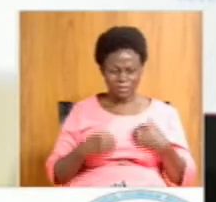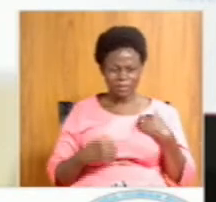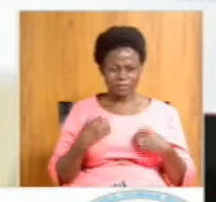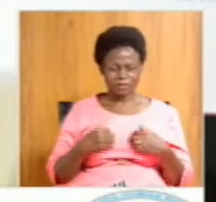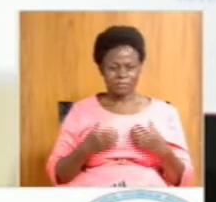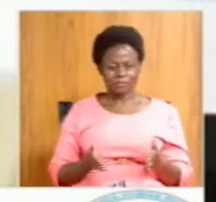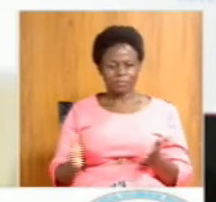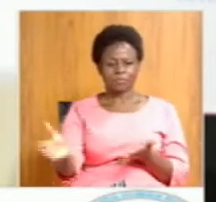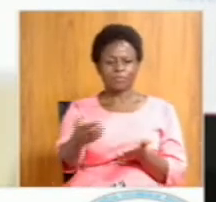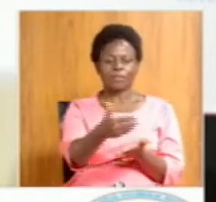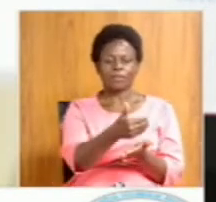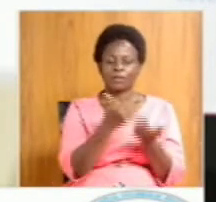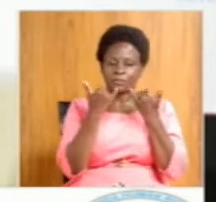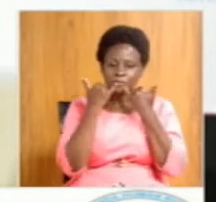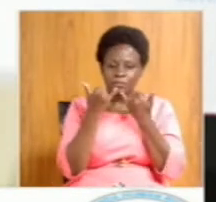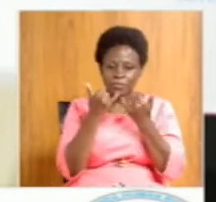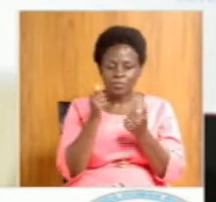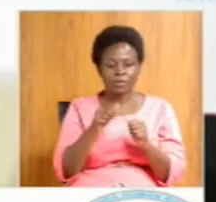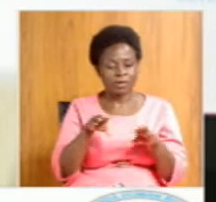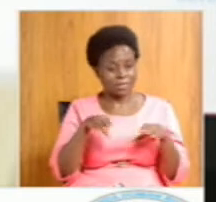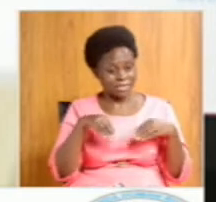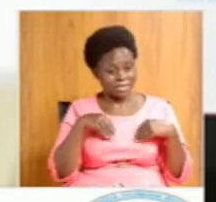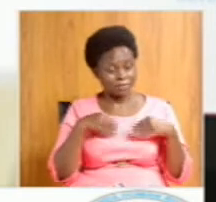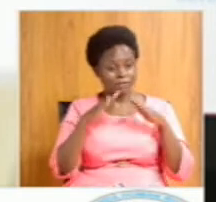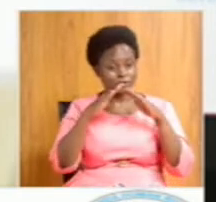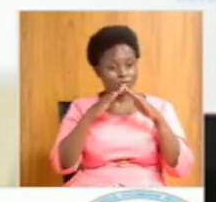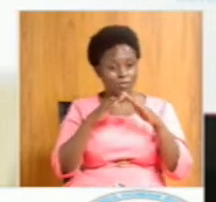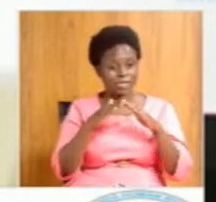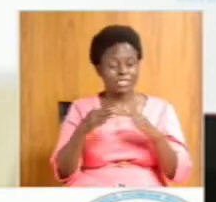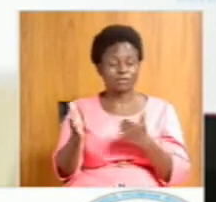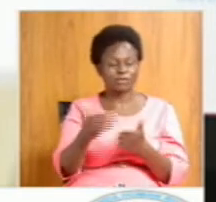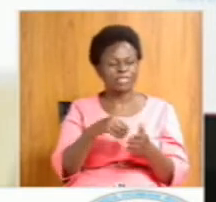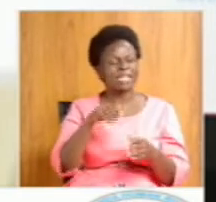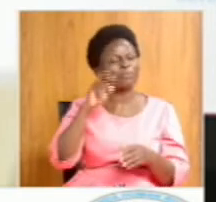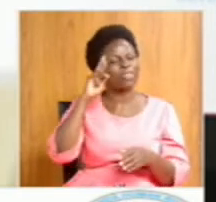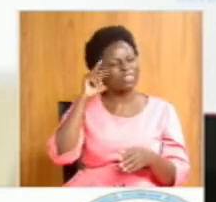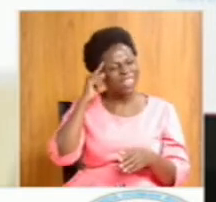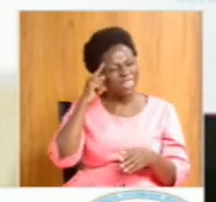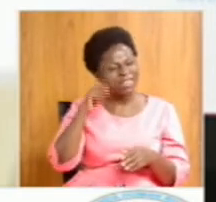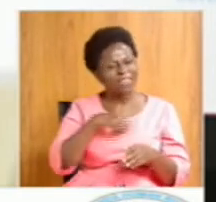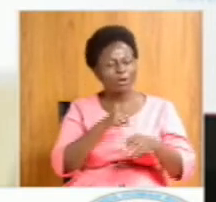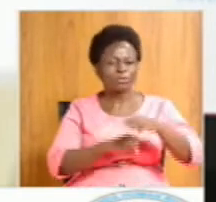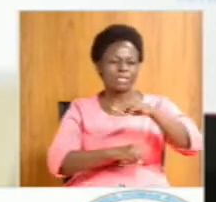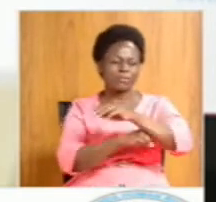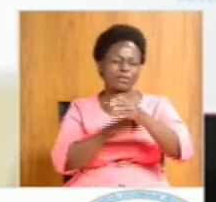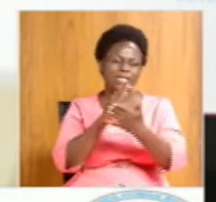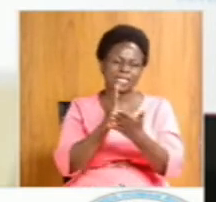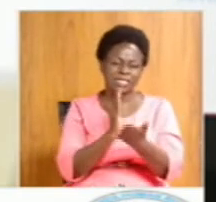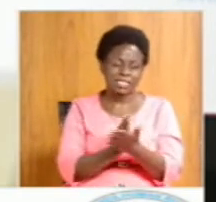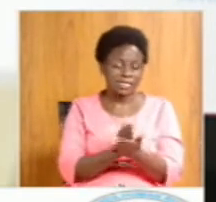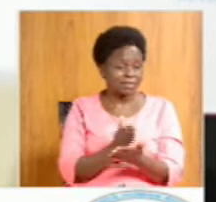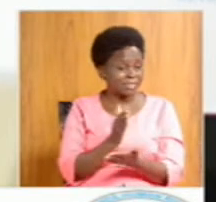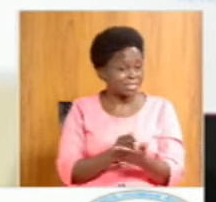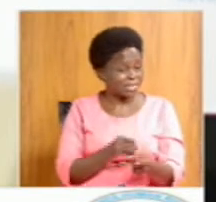to collect information that can allow for domestic resourcing but also rethinking the way we finance these sectors some